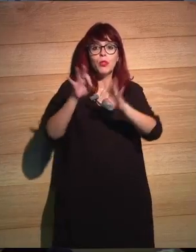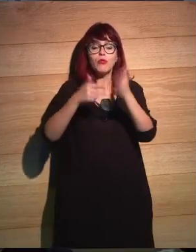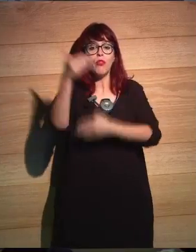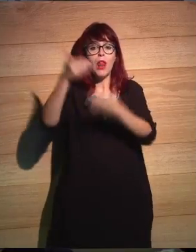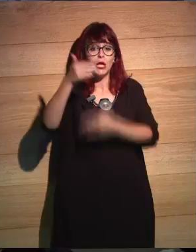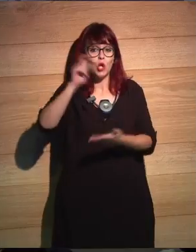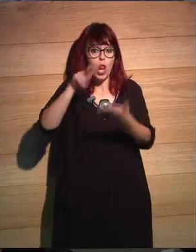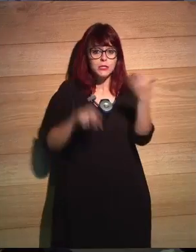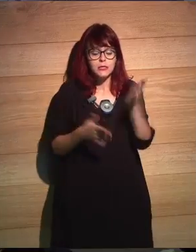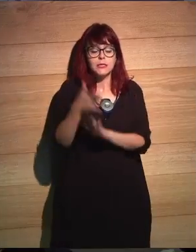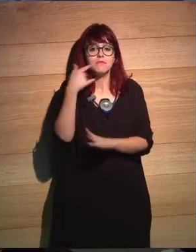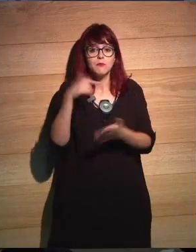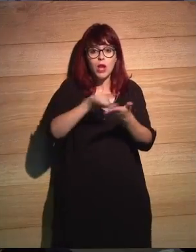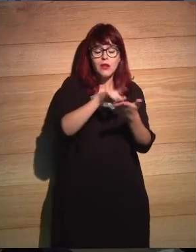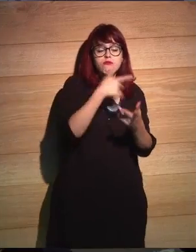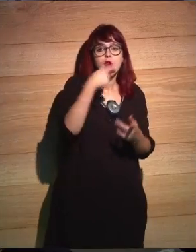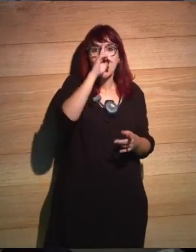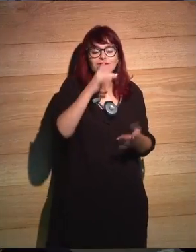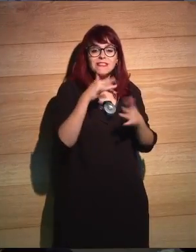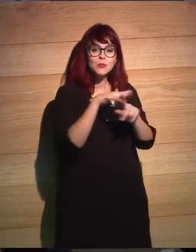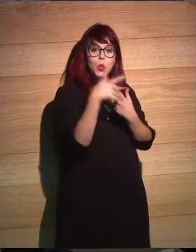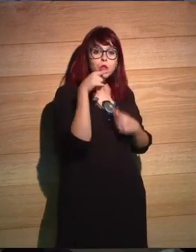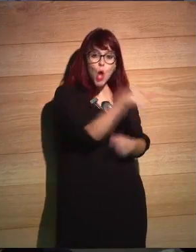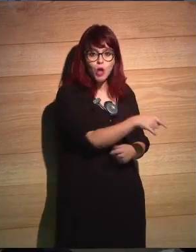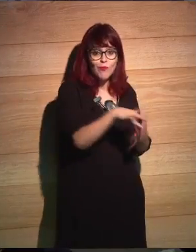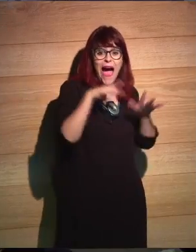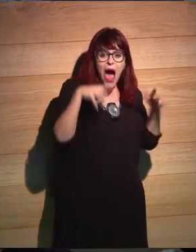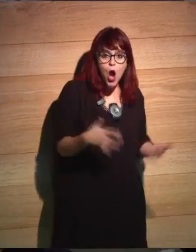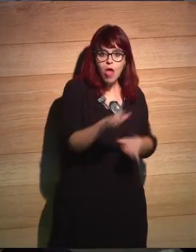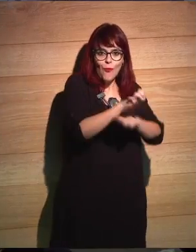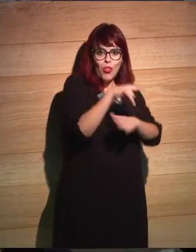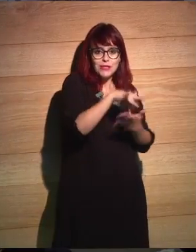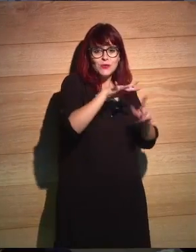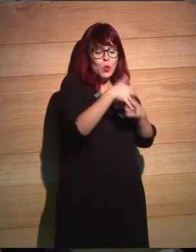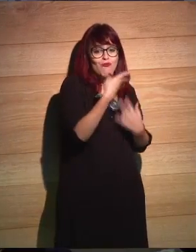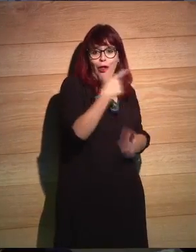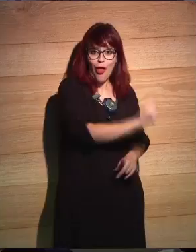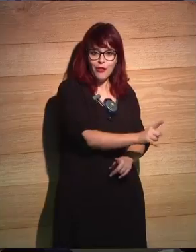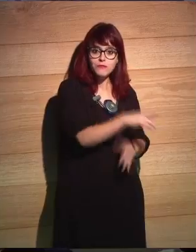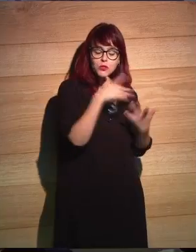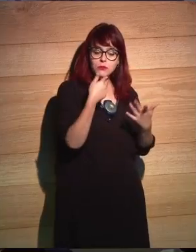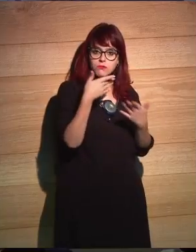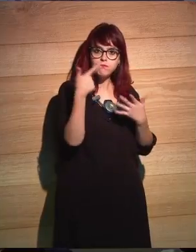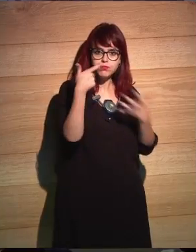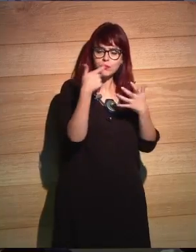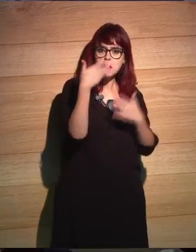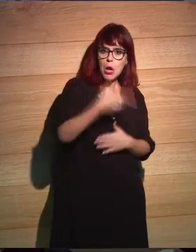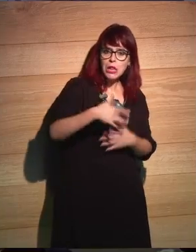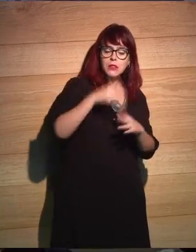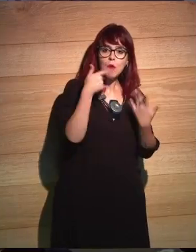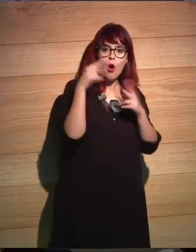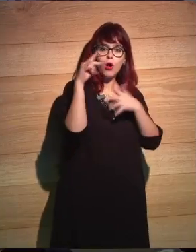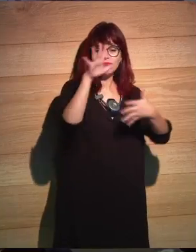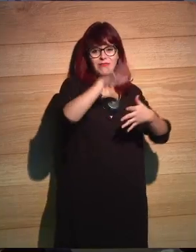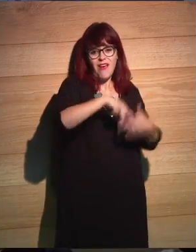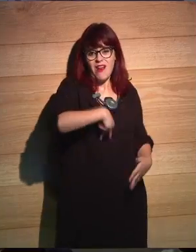of readers, of newspapers readers and literature readers are not aware of the fact that this is currently happening in